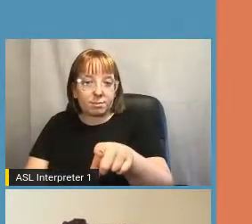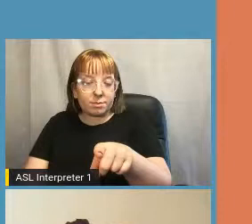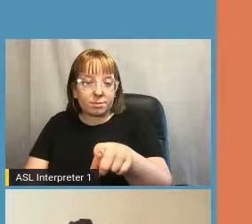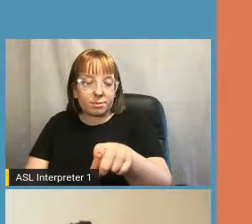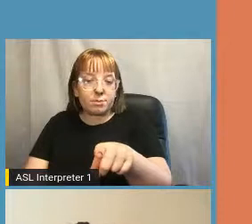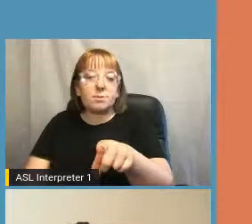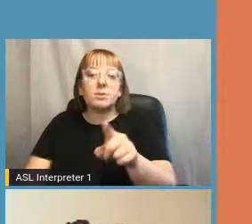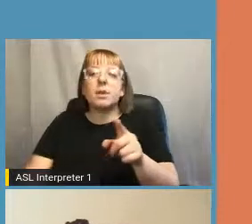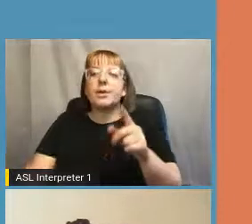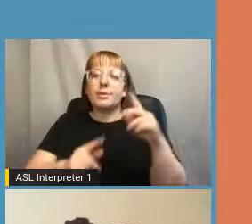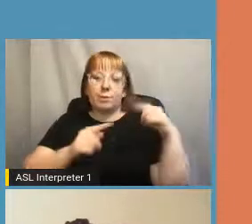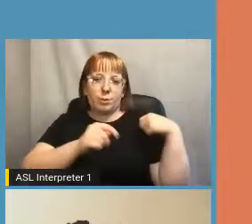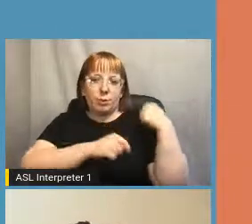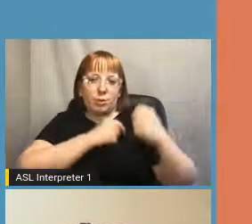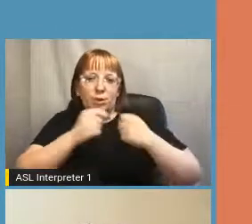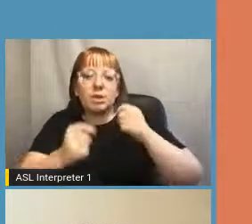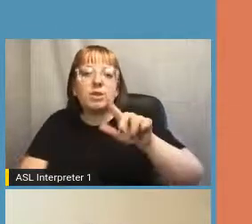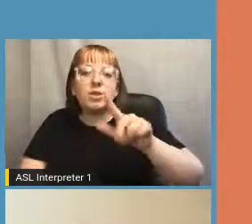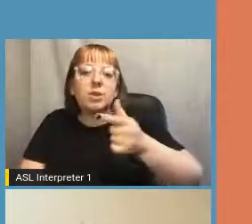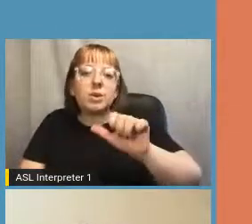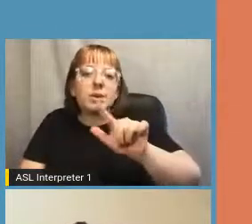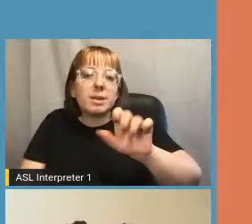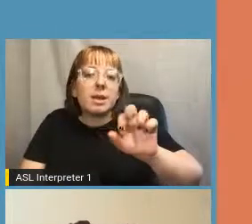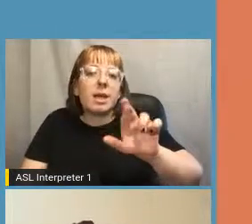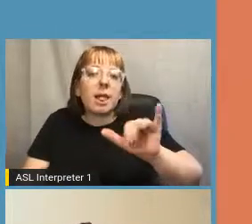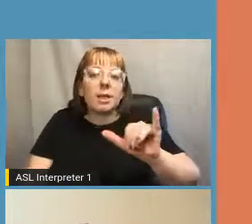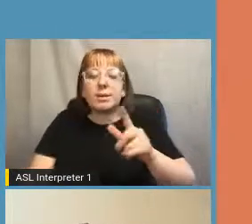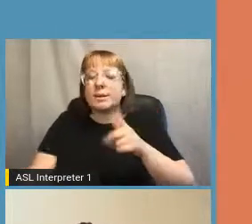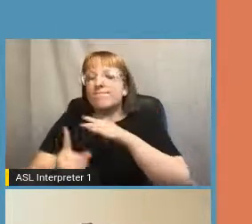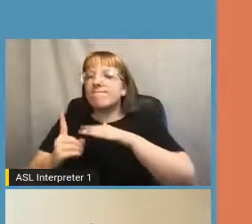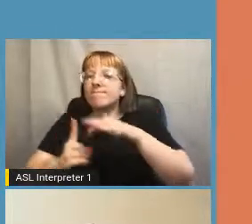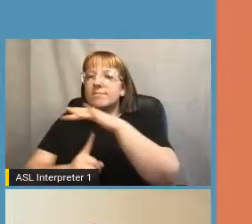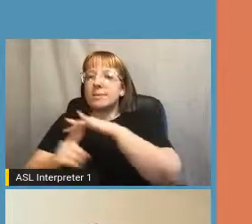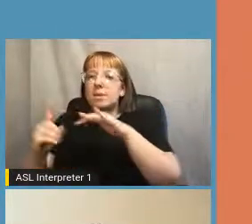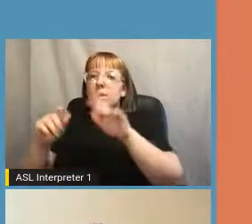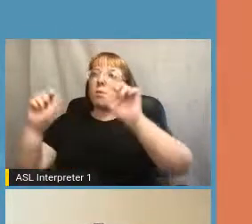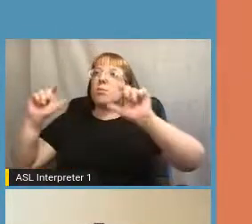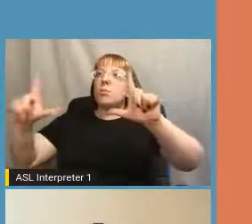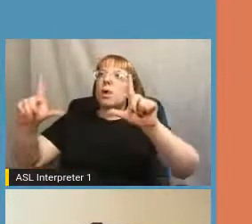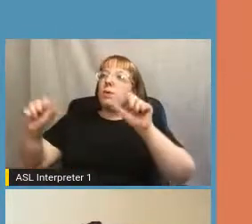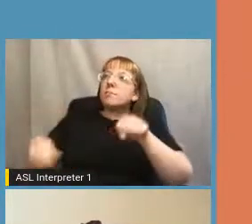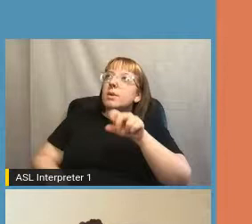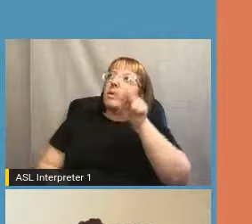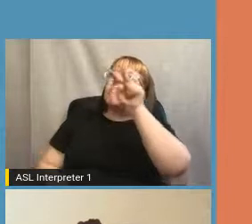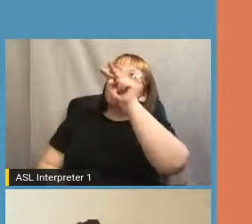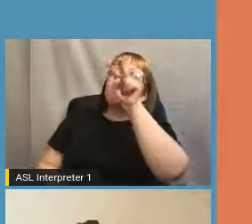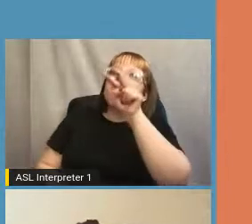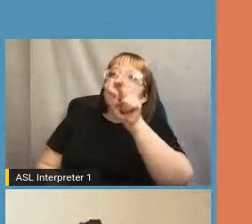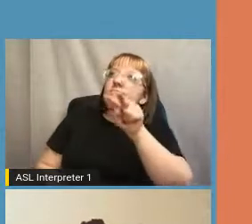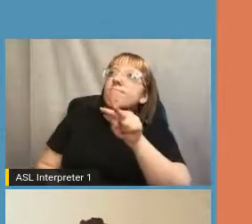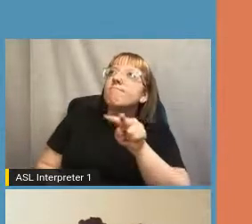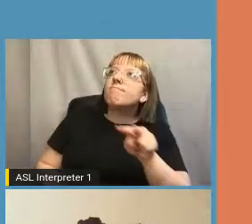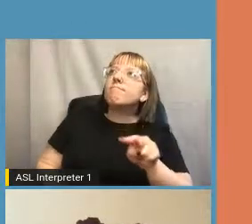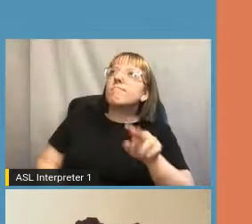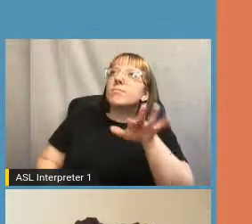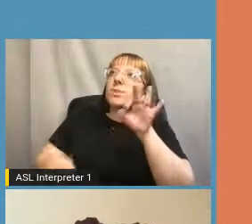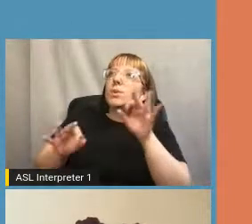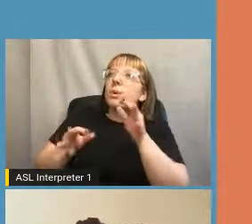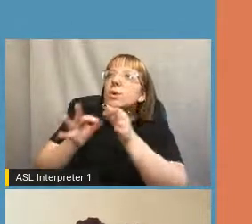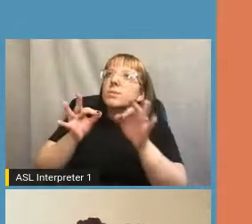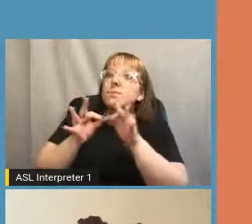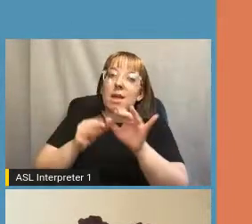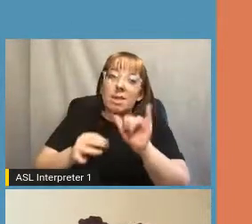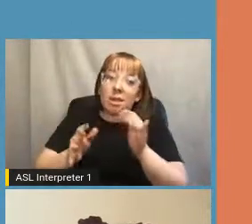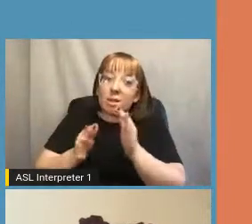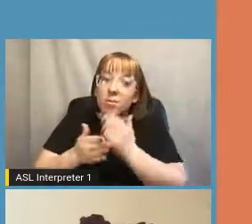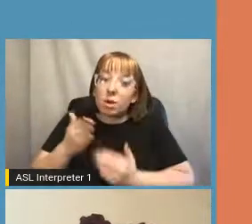traditional gallery space on the wall. And people, once you're in the space, you could read that curatorial statement. So that part is important as